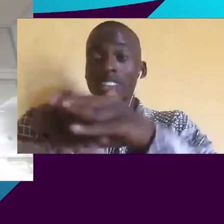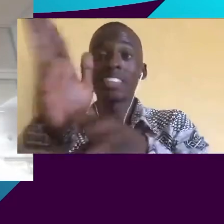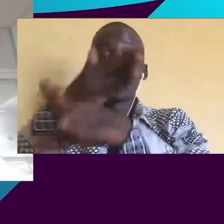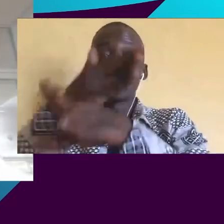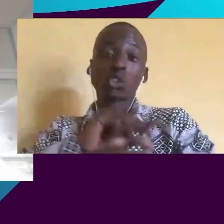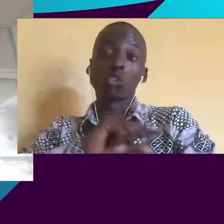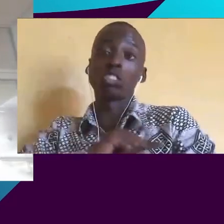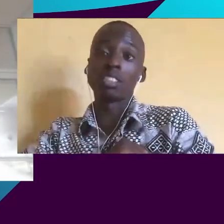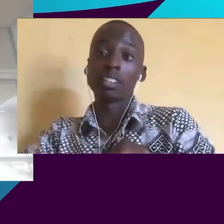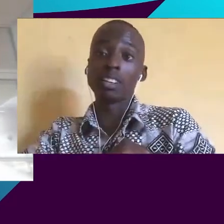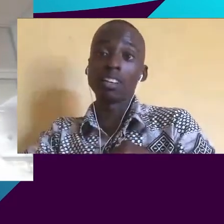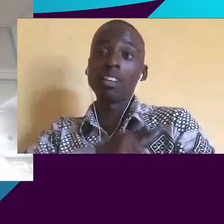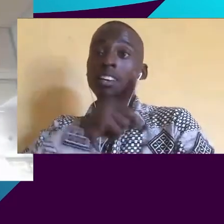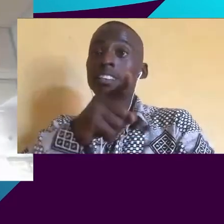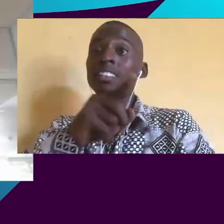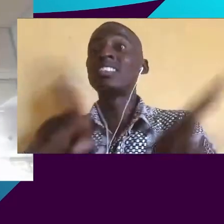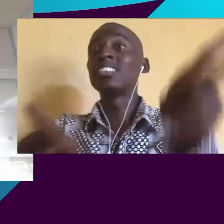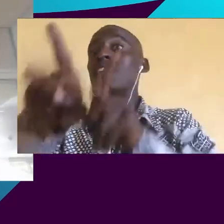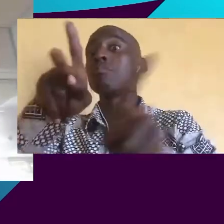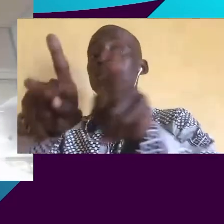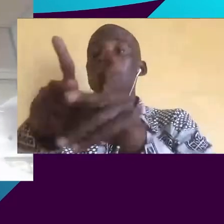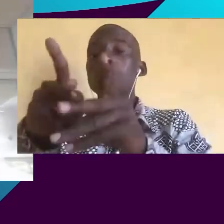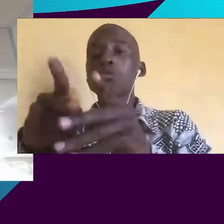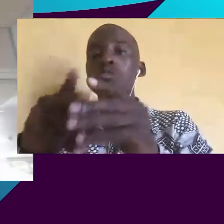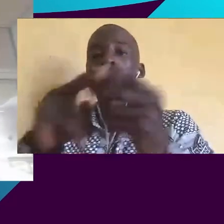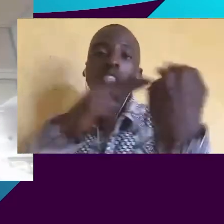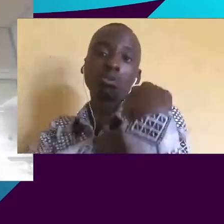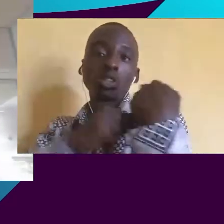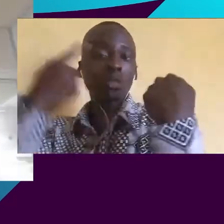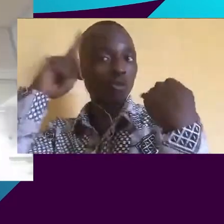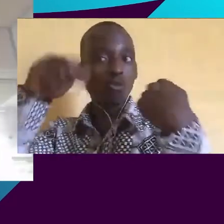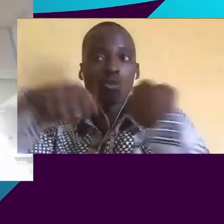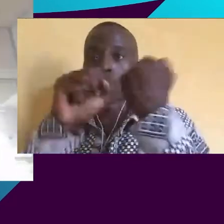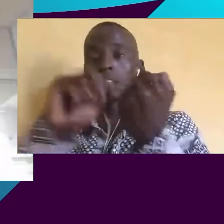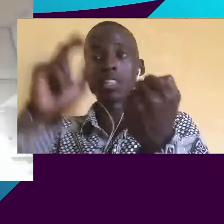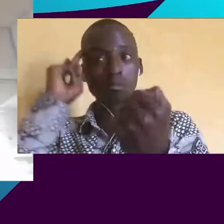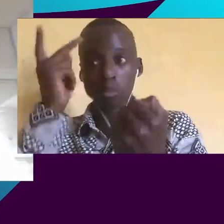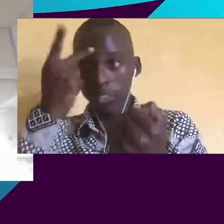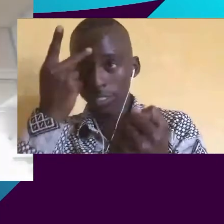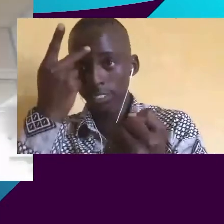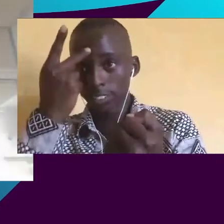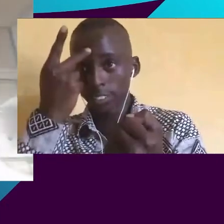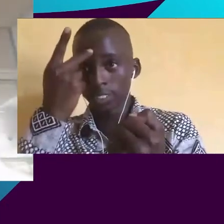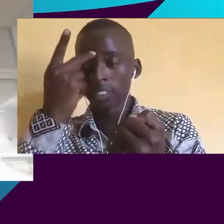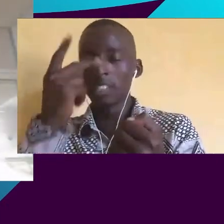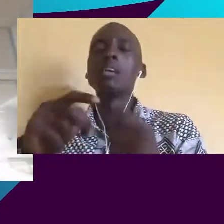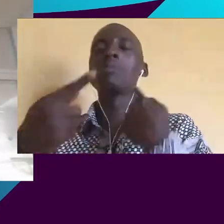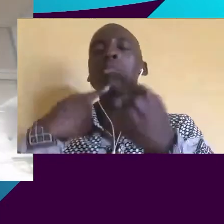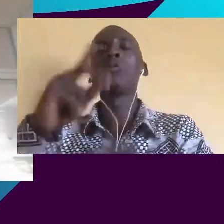are the people we charge with policy. The things people are saying about policy